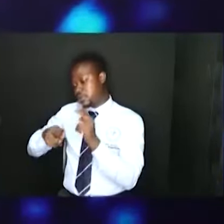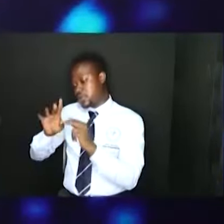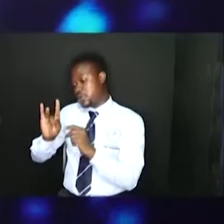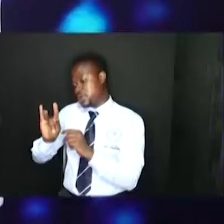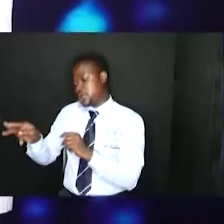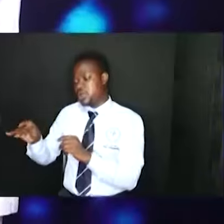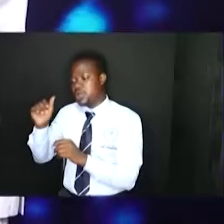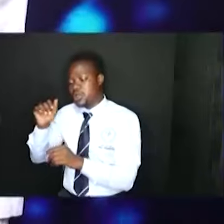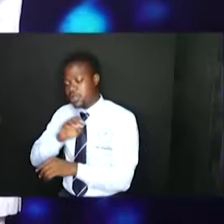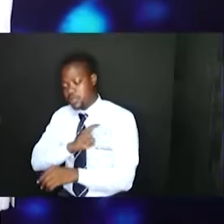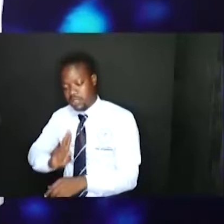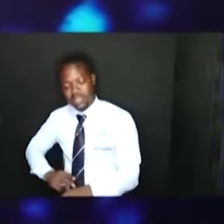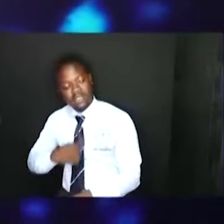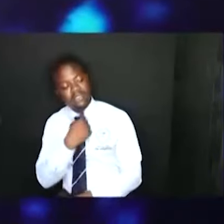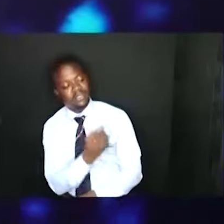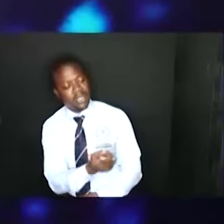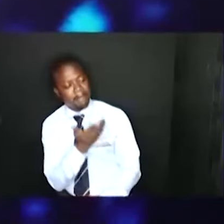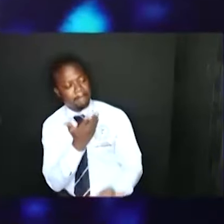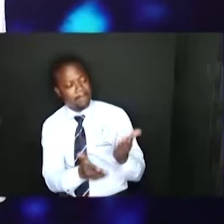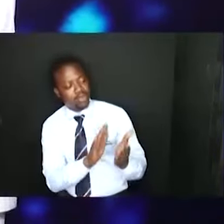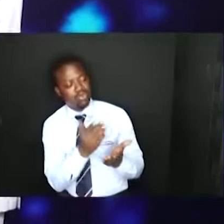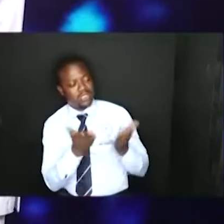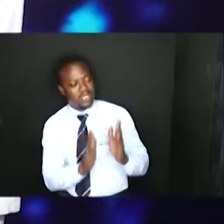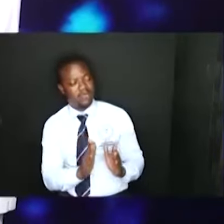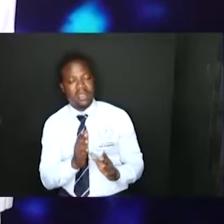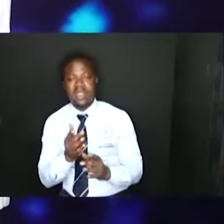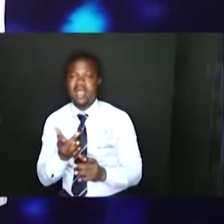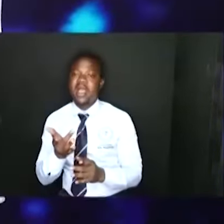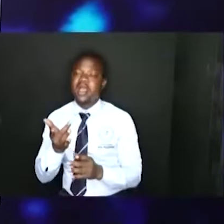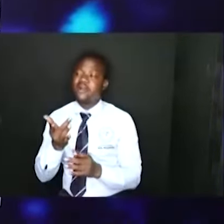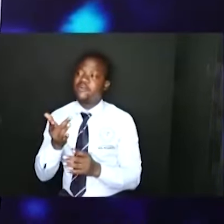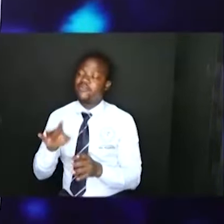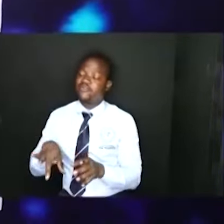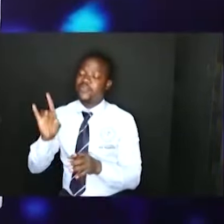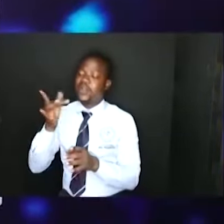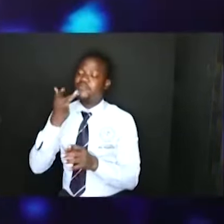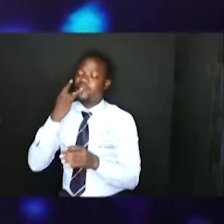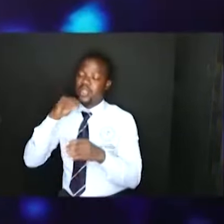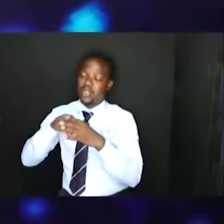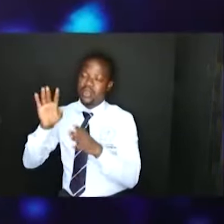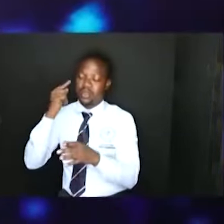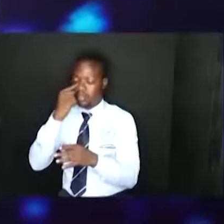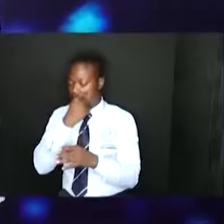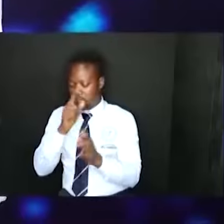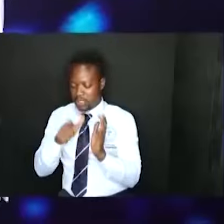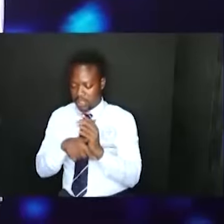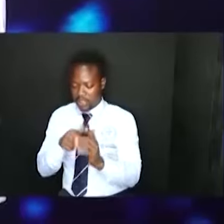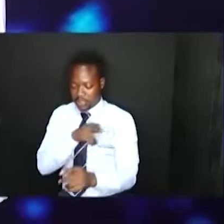18. She said, may your servant find favor in your eyes. Then she went her